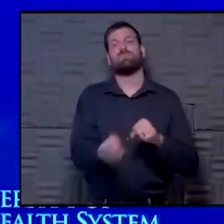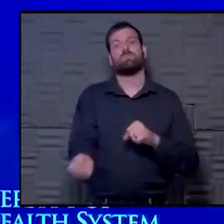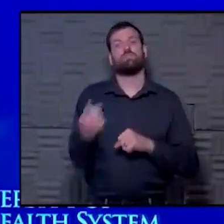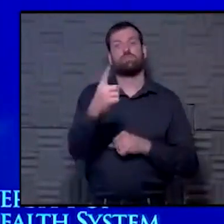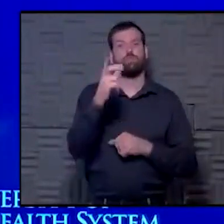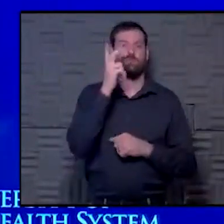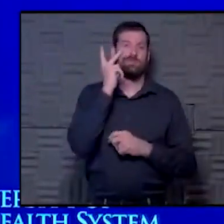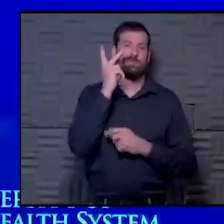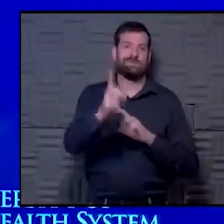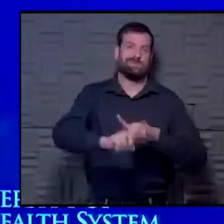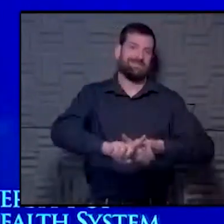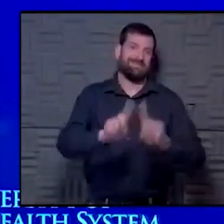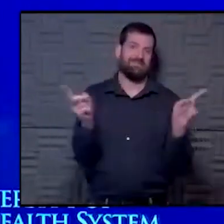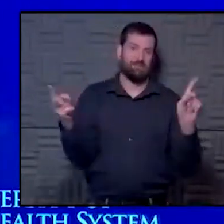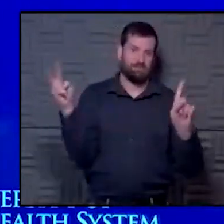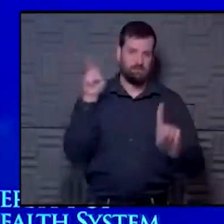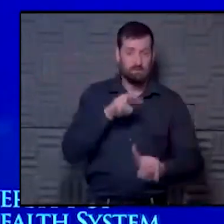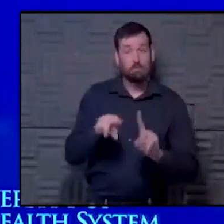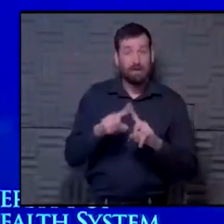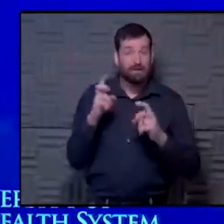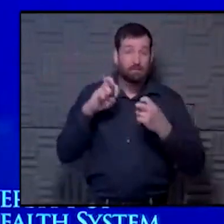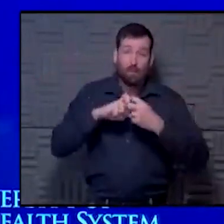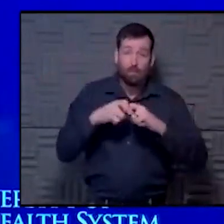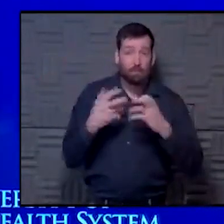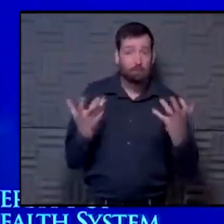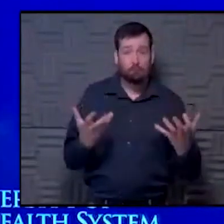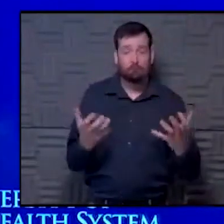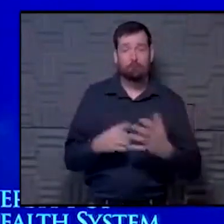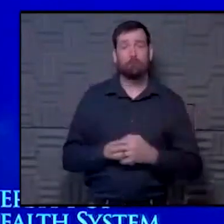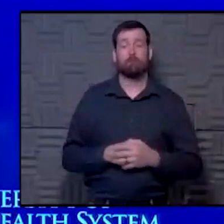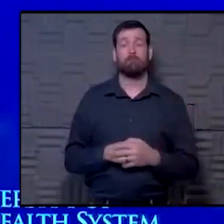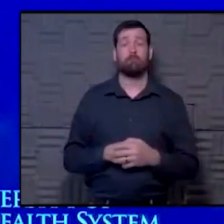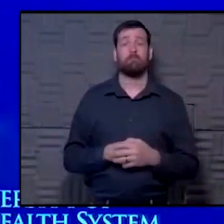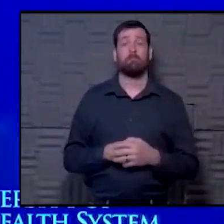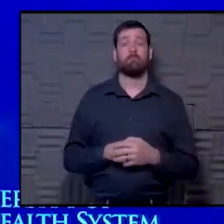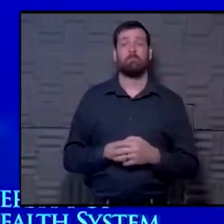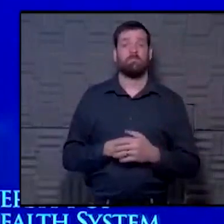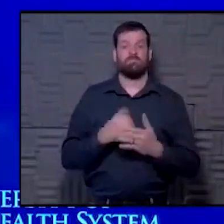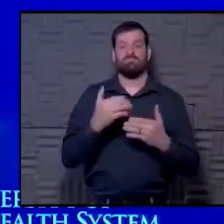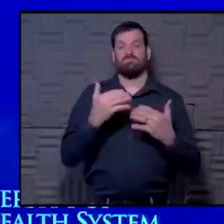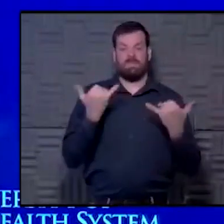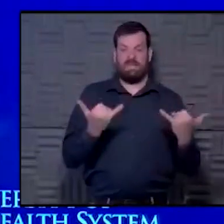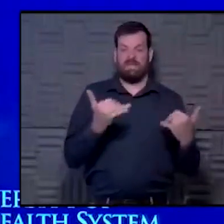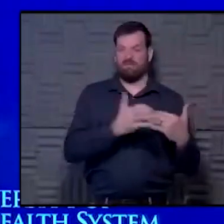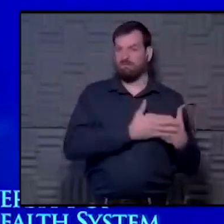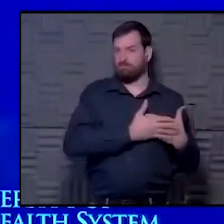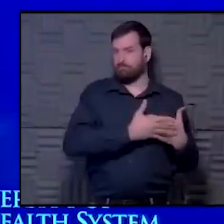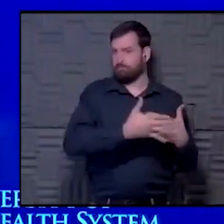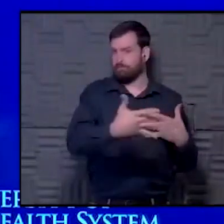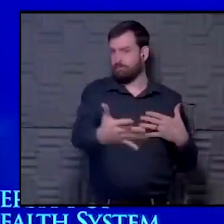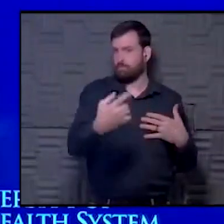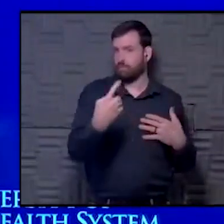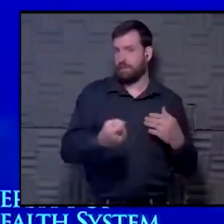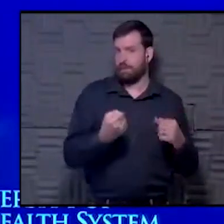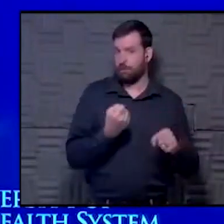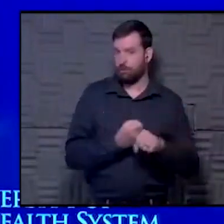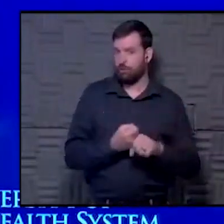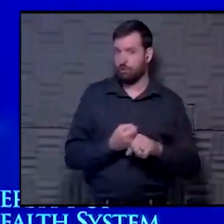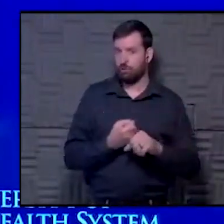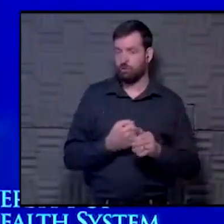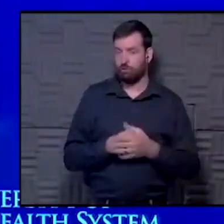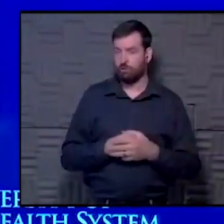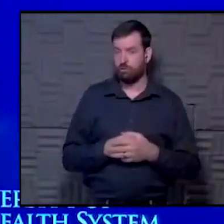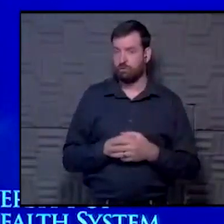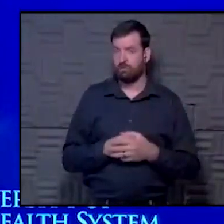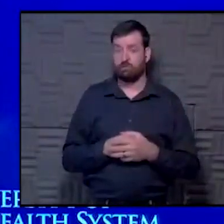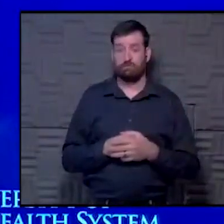sitting in a much different spot. But here's the problem. The problem is, in that ensuing year, between now and whatever that happens to